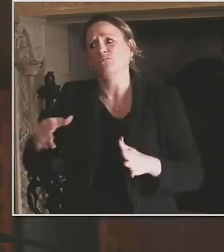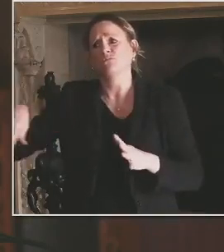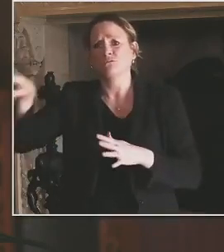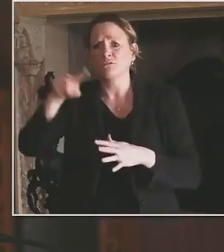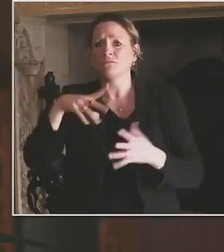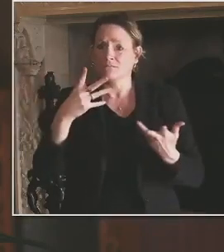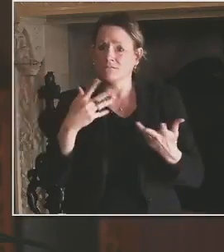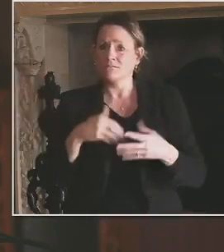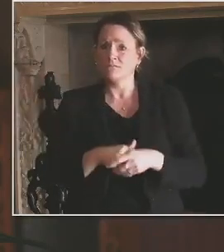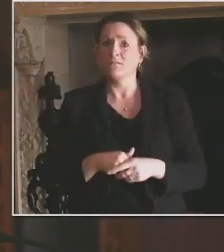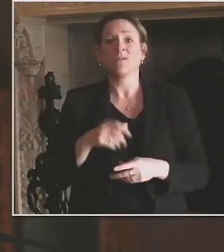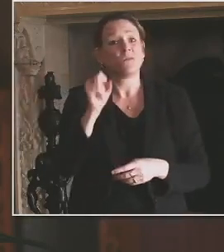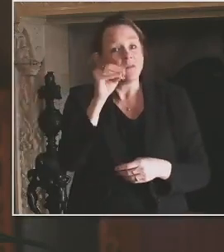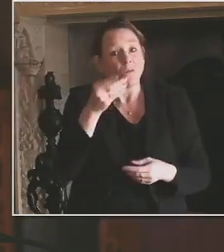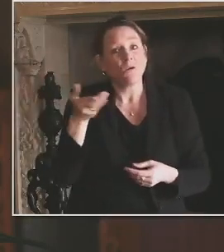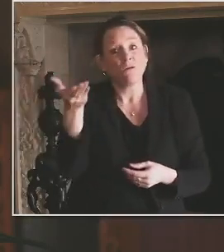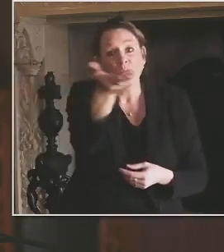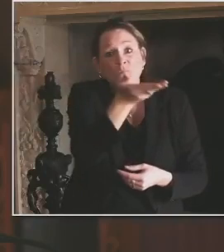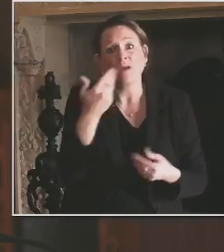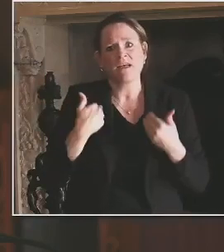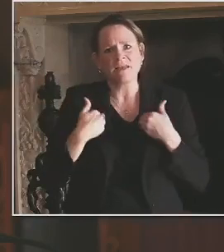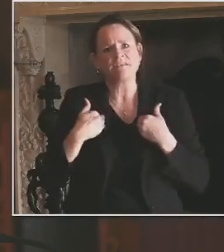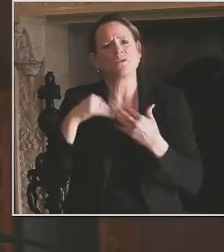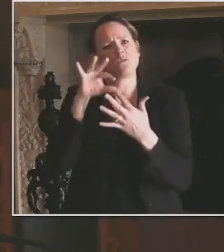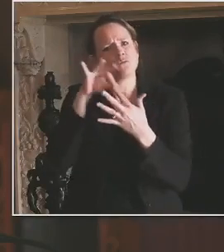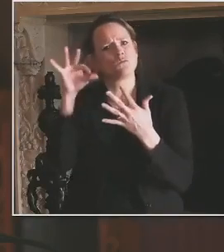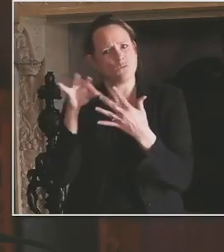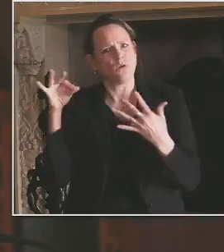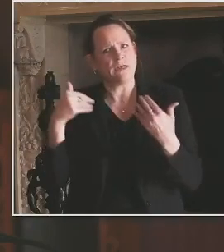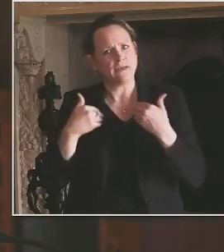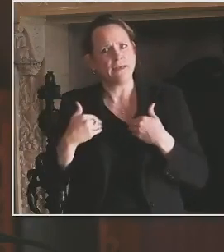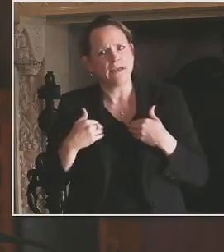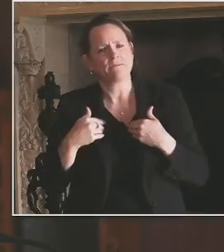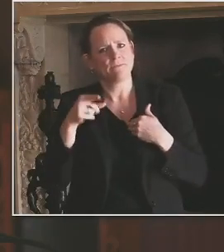We need to work together again to flatten the curve and stop the spread.